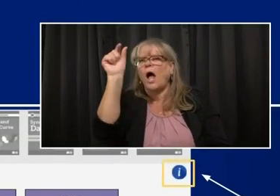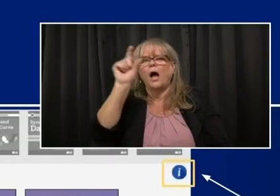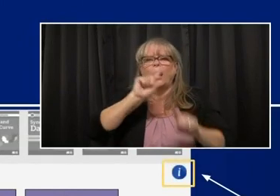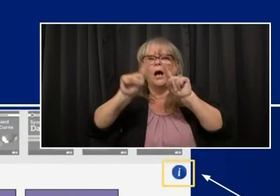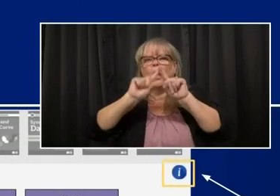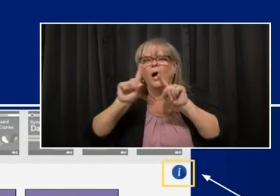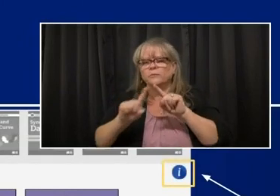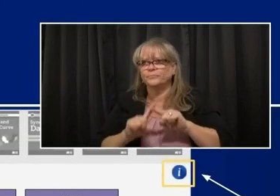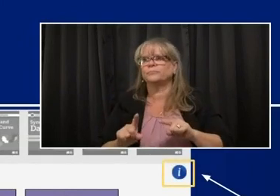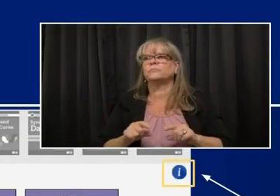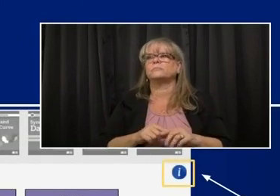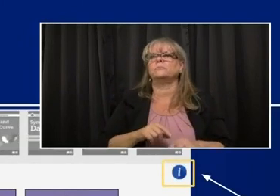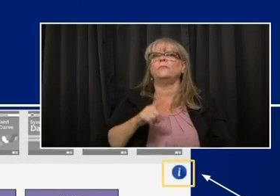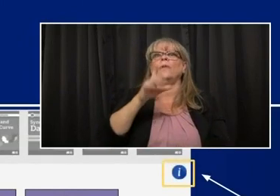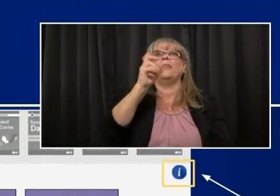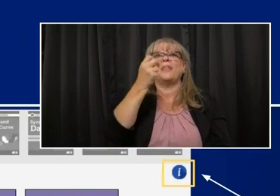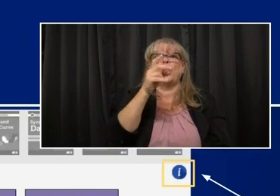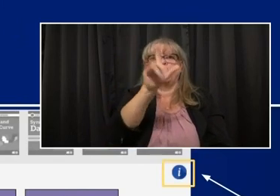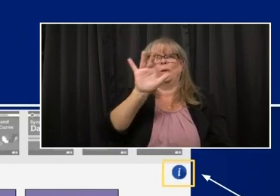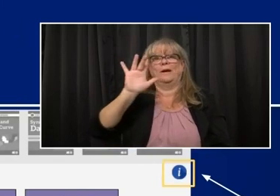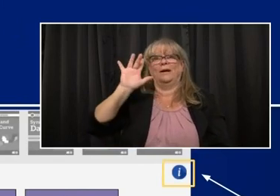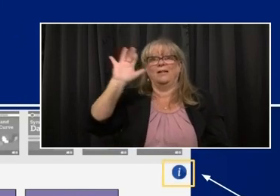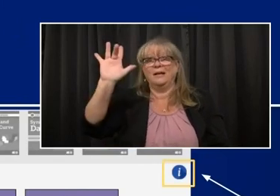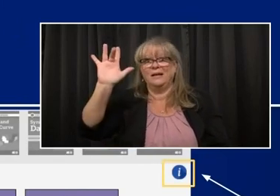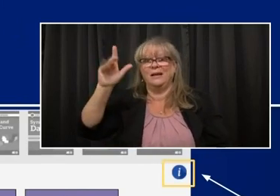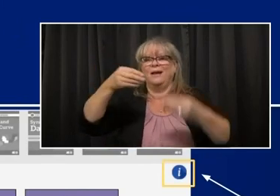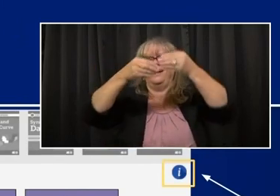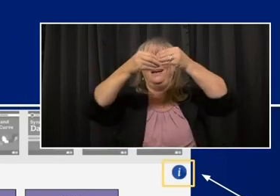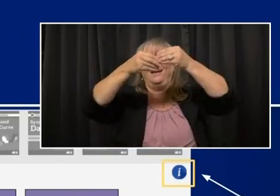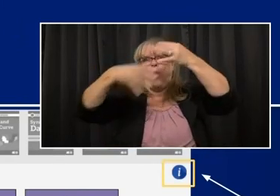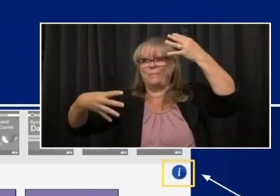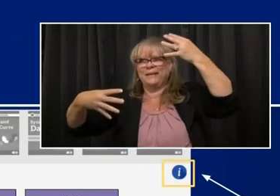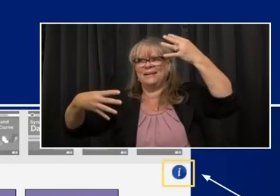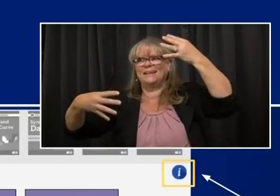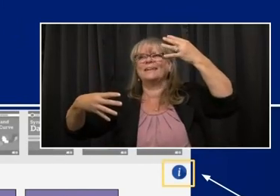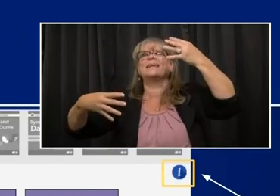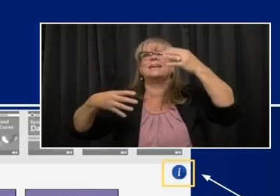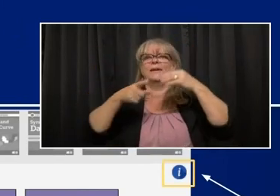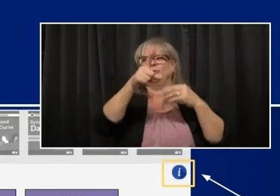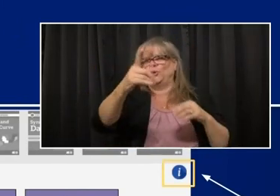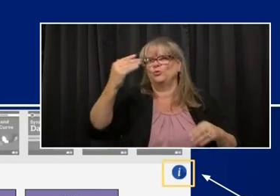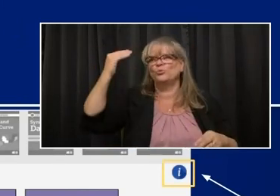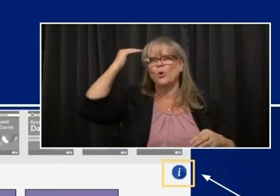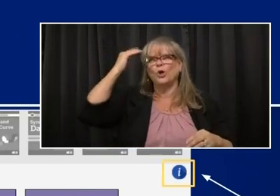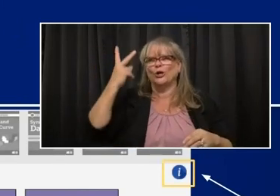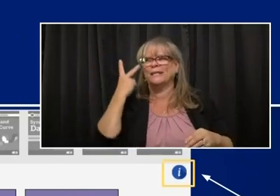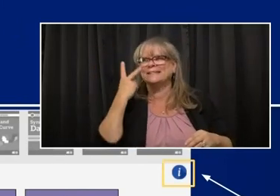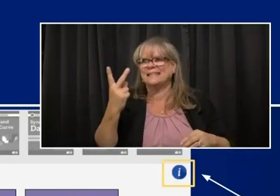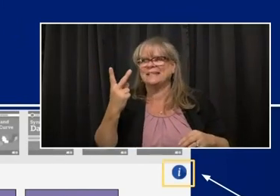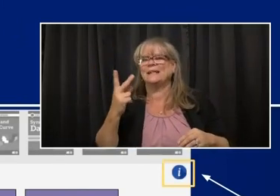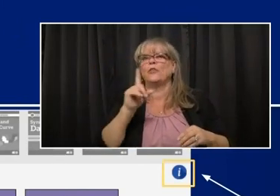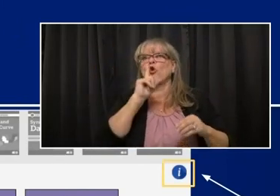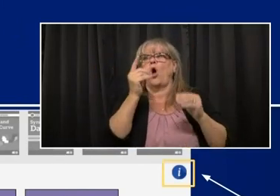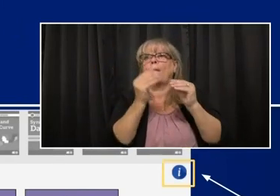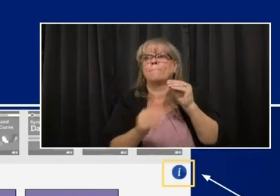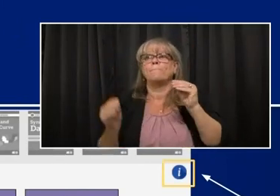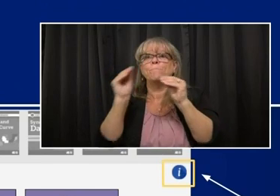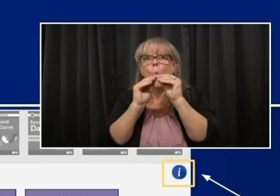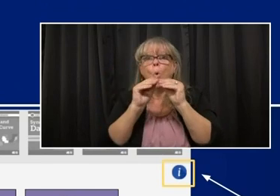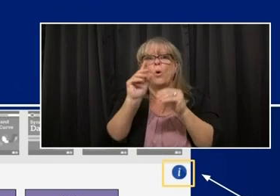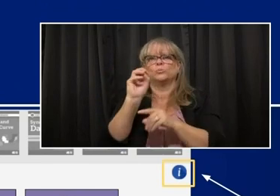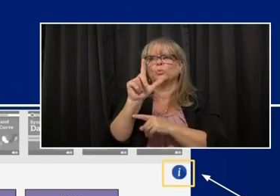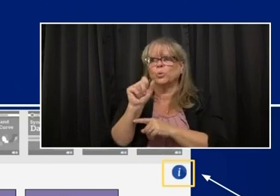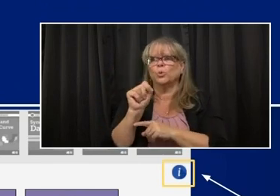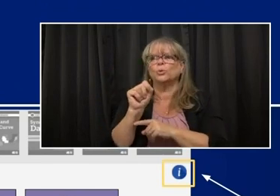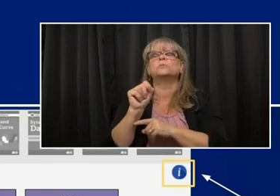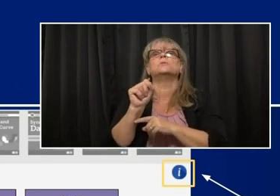case summary tab. This should look fairly familiar to you, but what you'll see here is that there's more tools and different ways to interact with the data. The